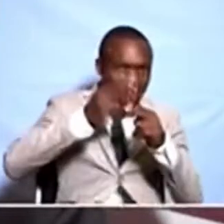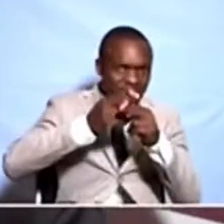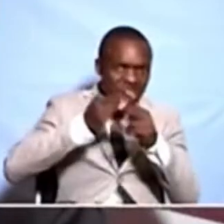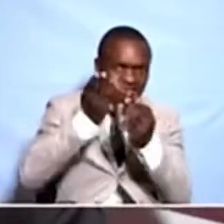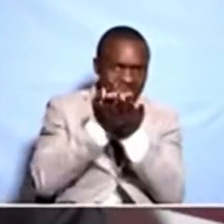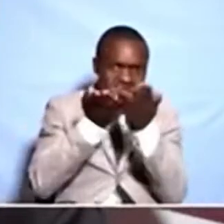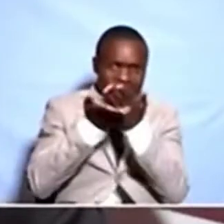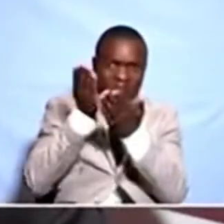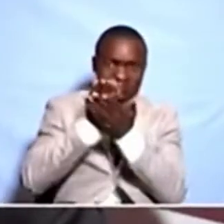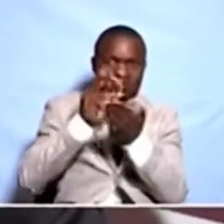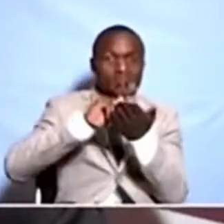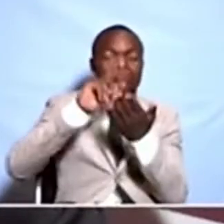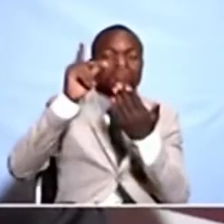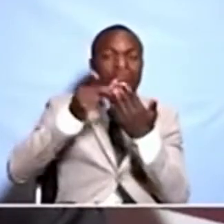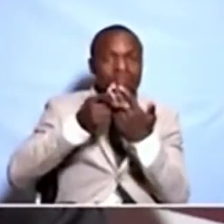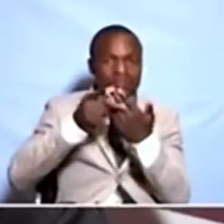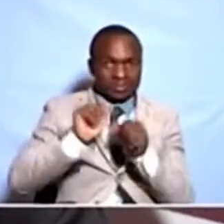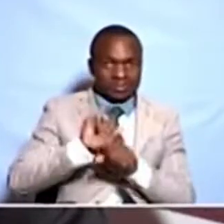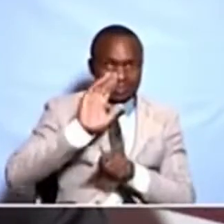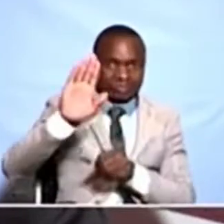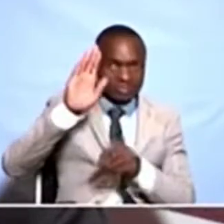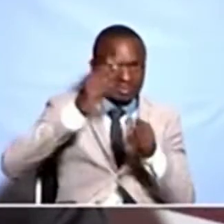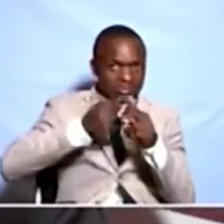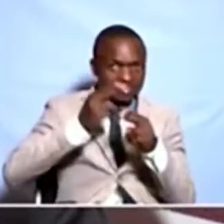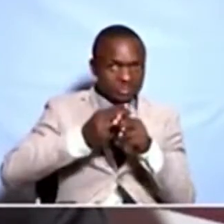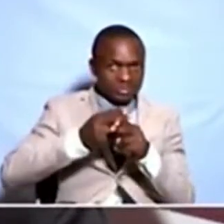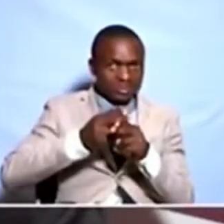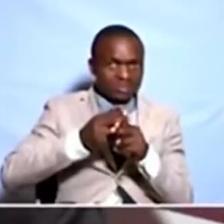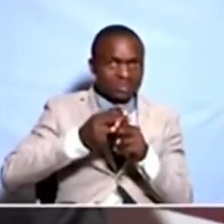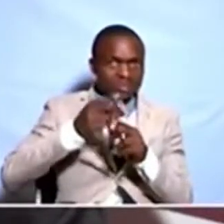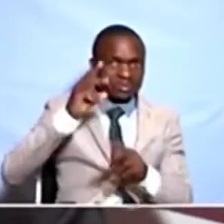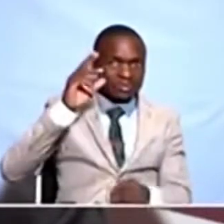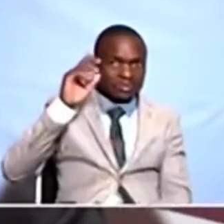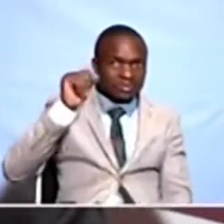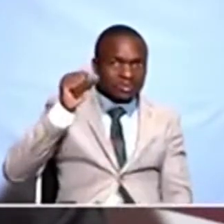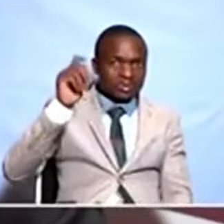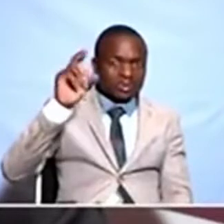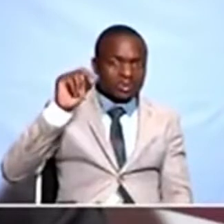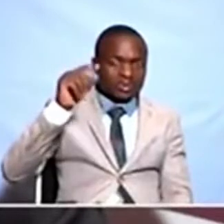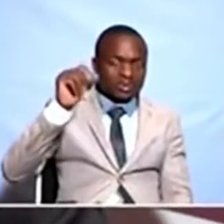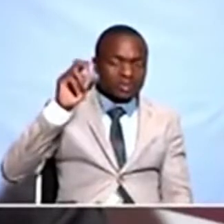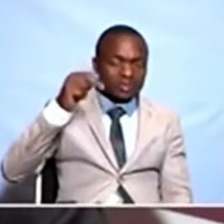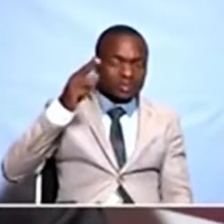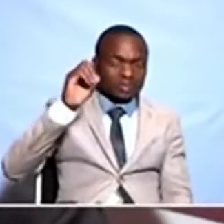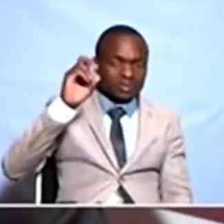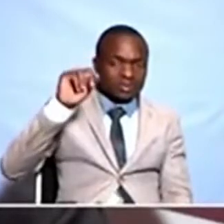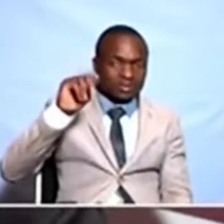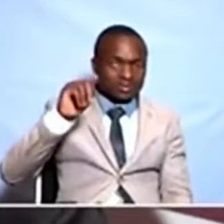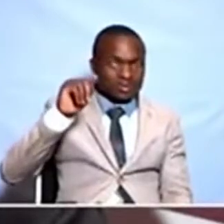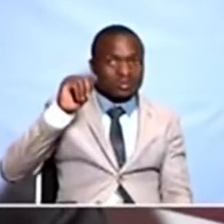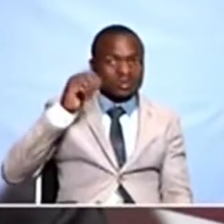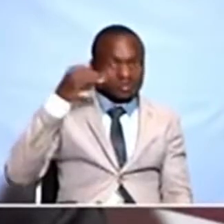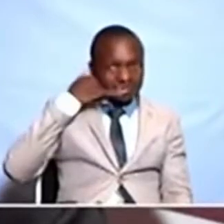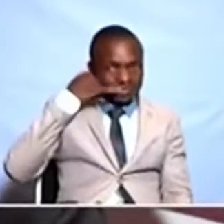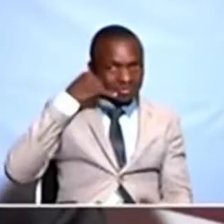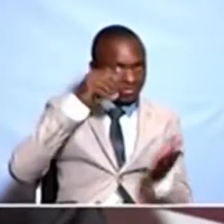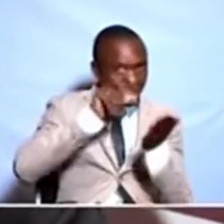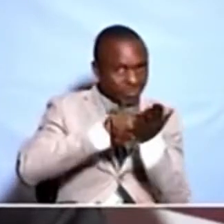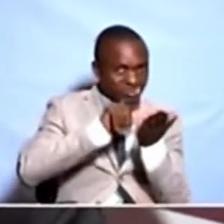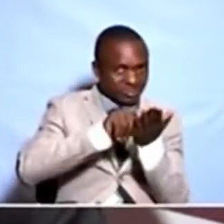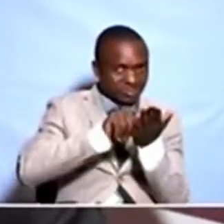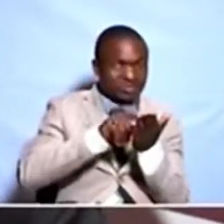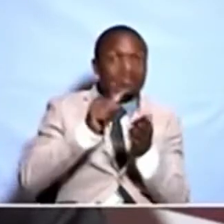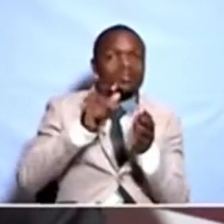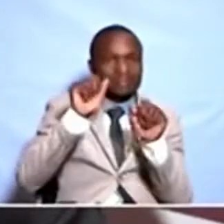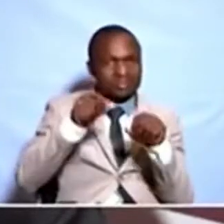to the program. Okay, my name is Anton Mugala. I'm calling from Lusaka. Yes, please. Go ahead with your contribution, Mr.